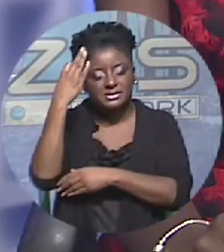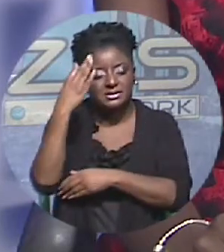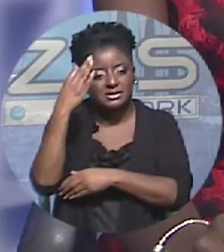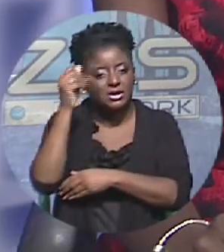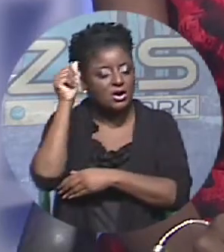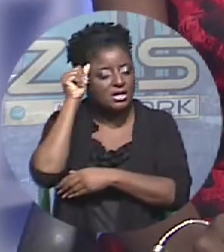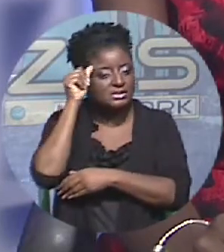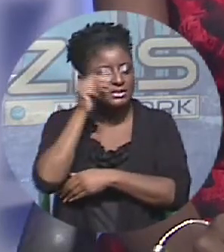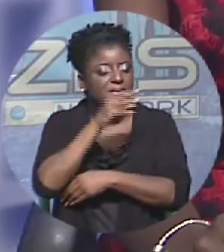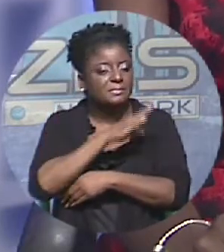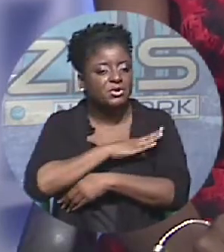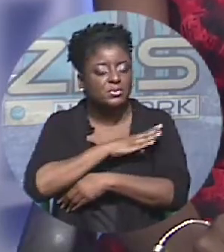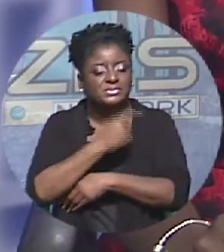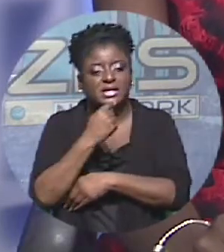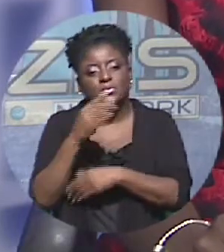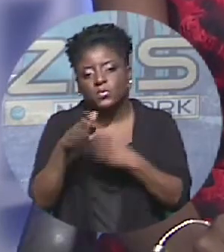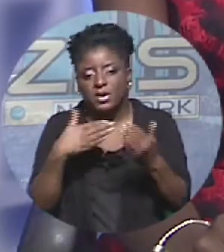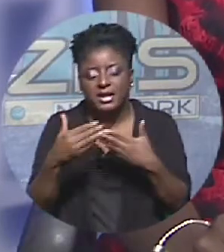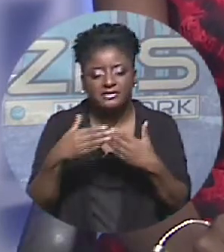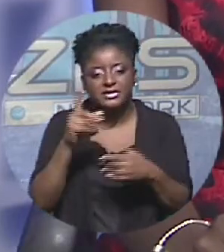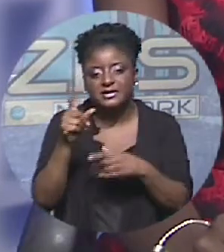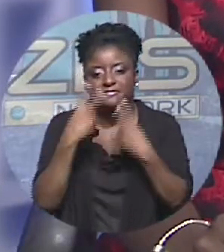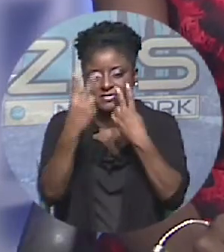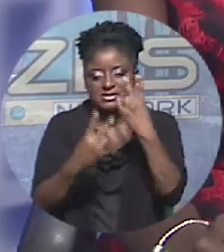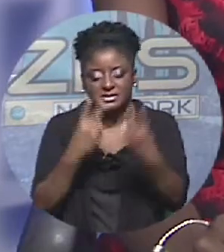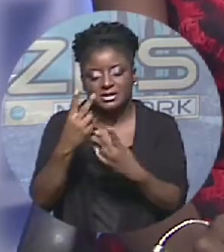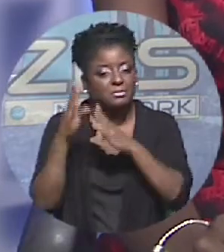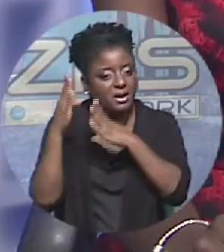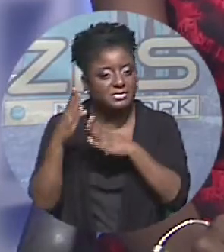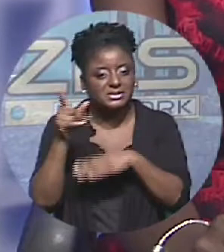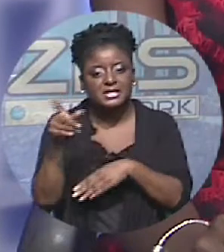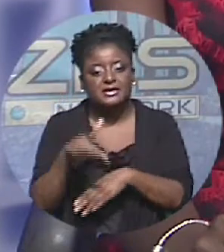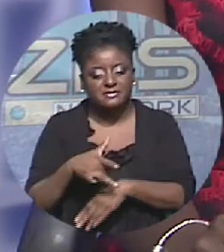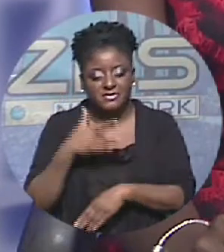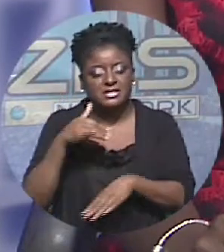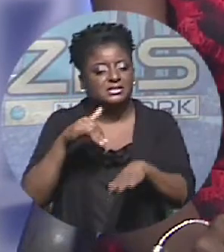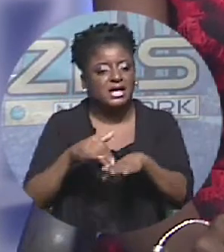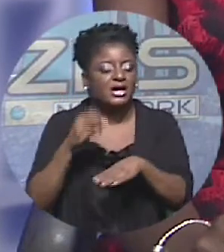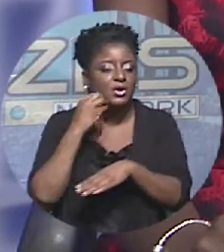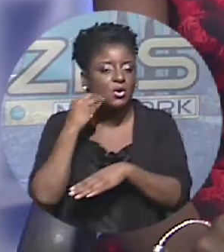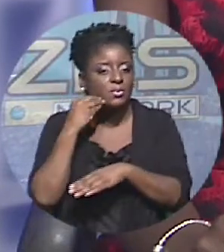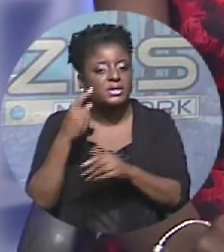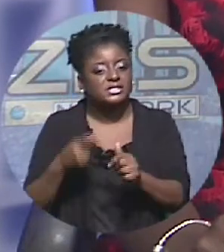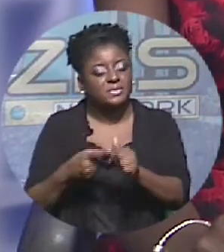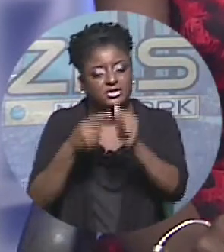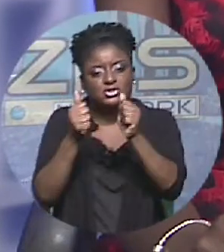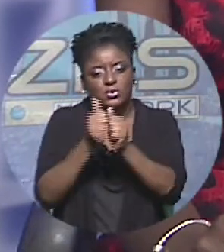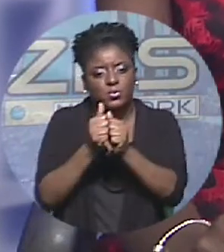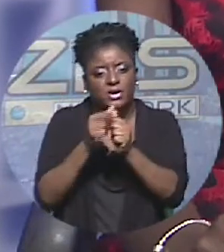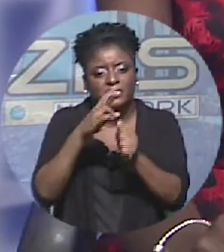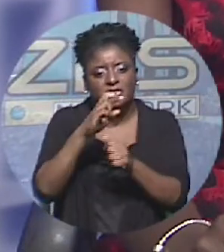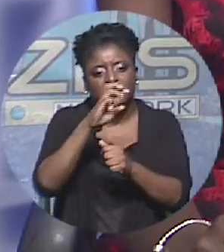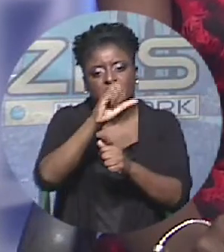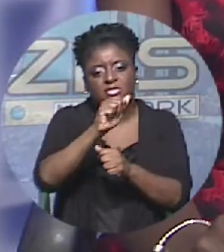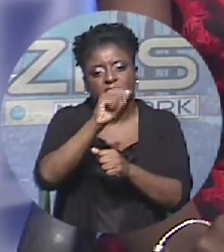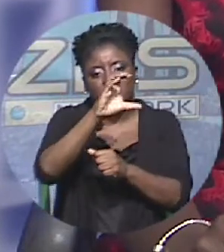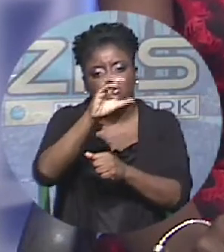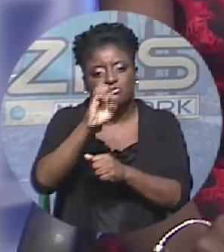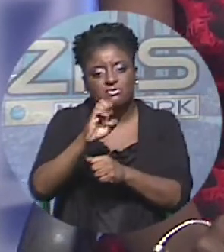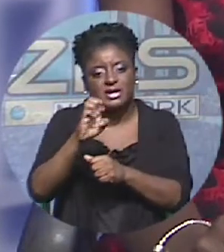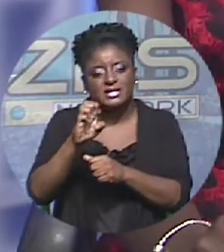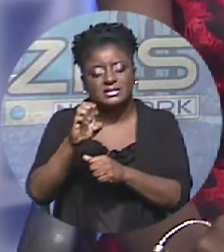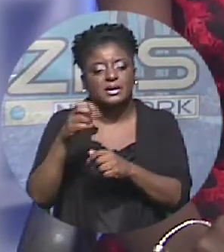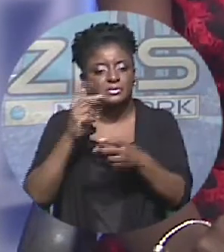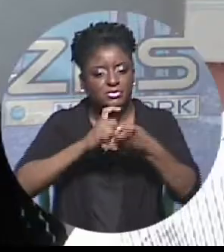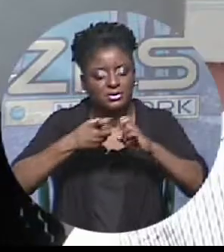whenever he visits the Bahamas, he feels like he is at home, particularly with the racial tensions that surface from time to time in the United